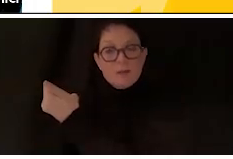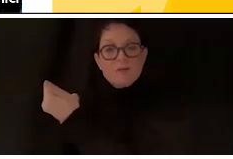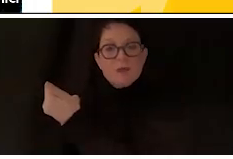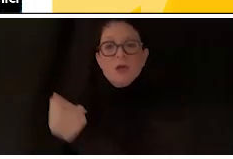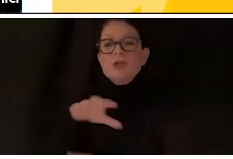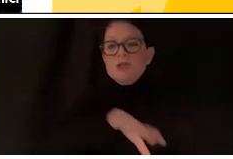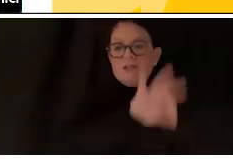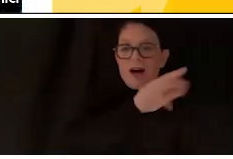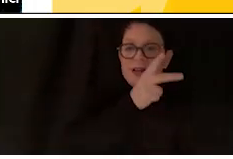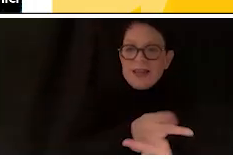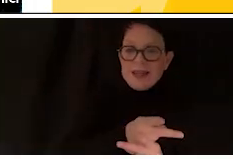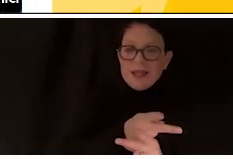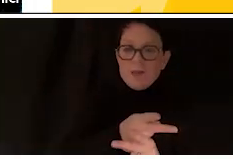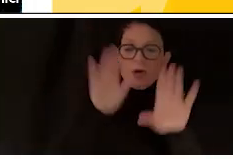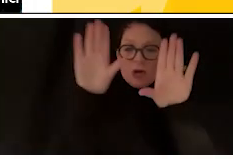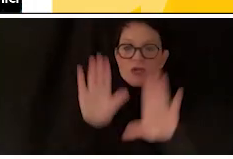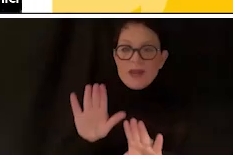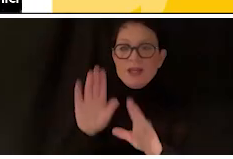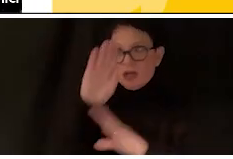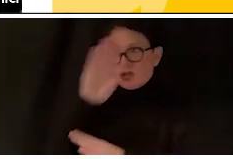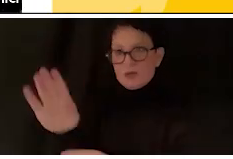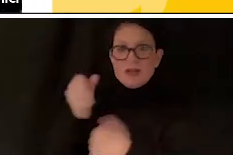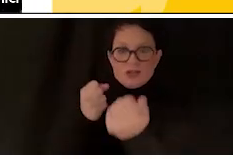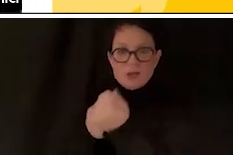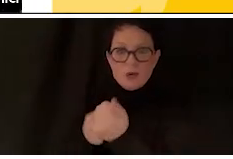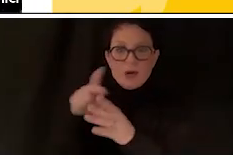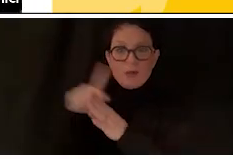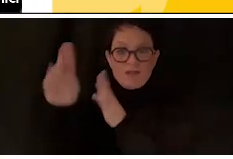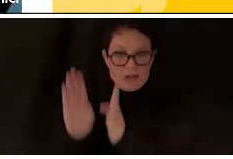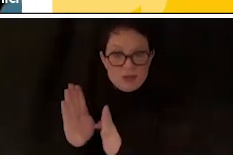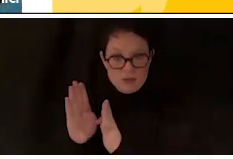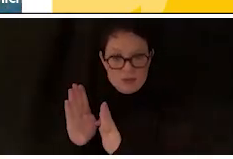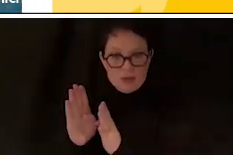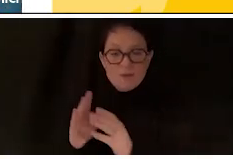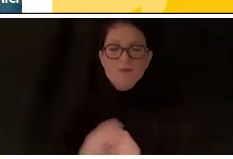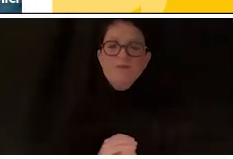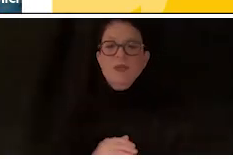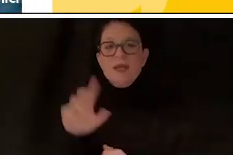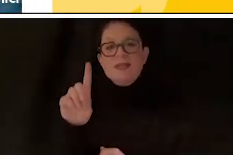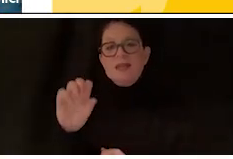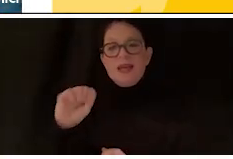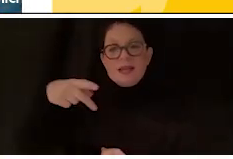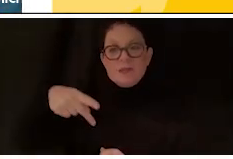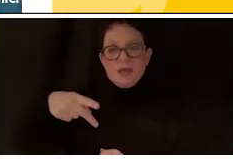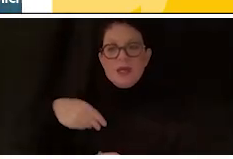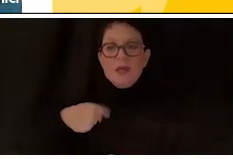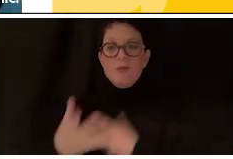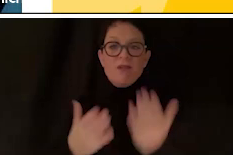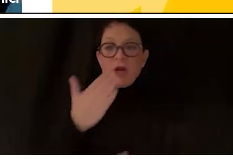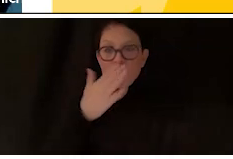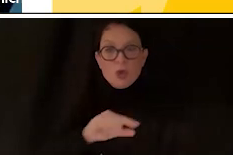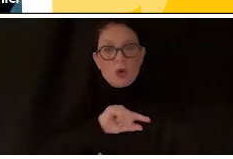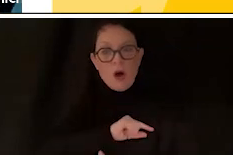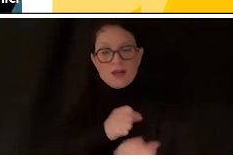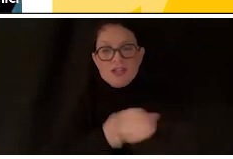and keep great direct support professionals. As most of us know, DSPs provide quality supports